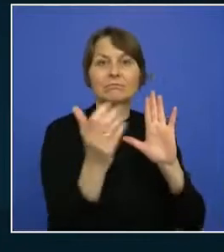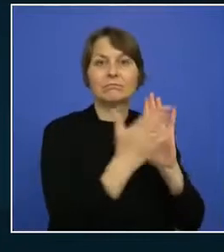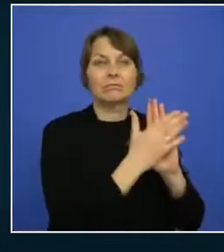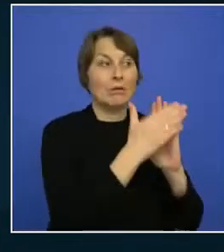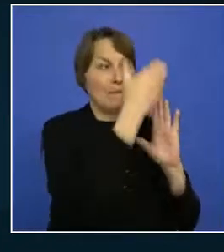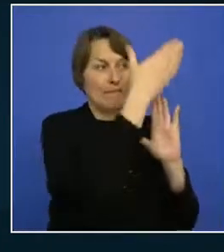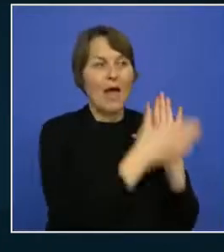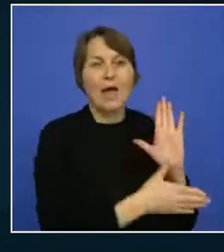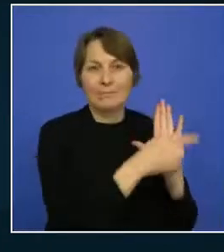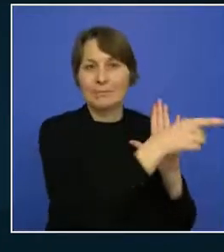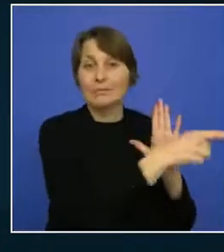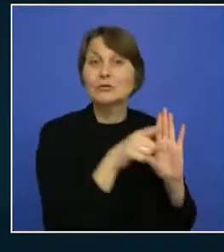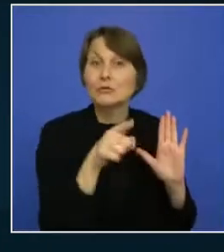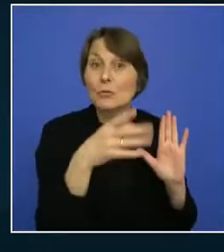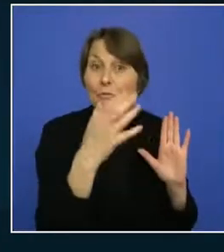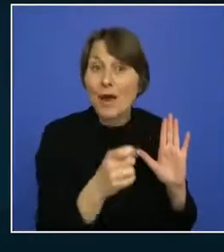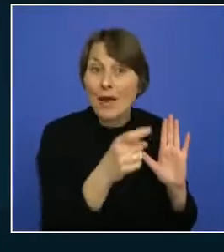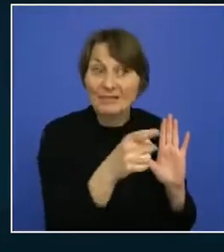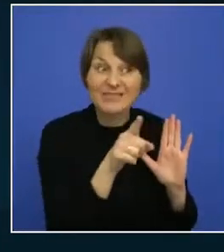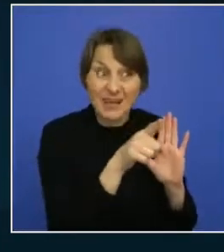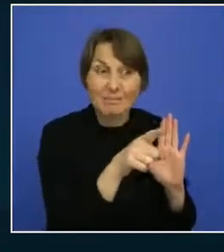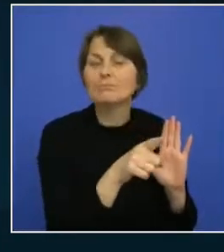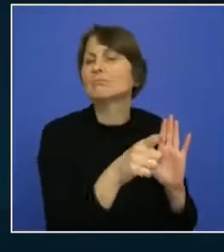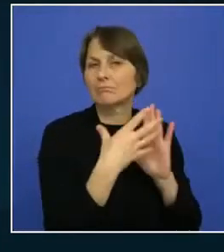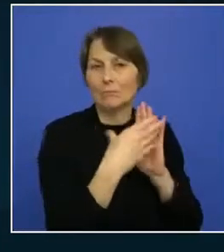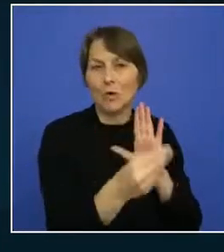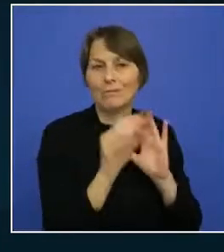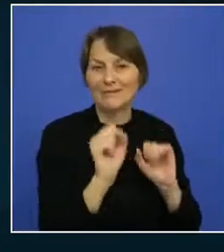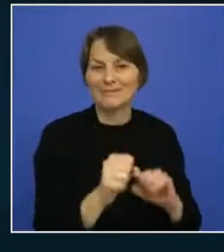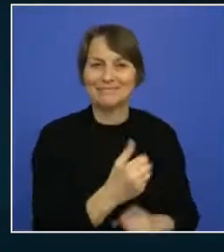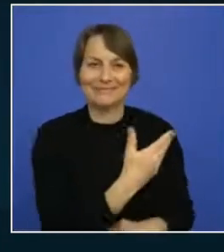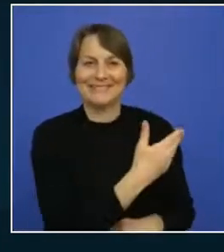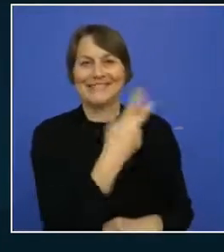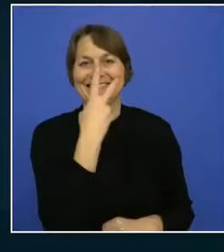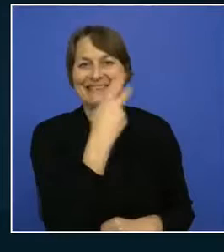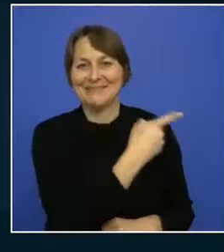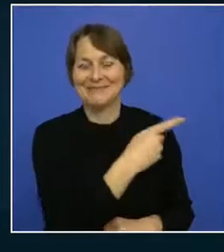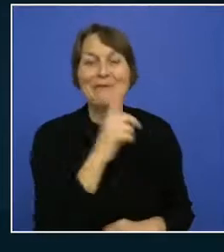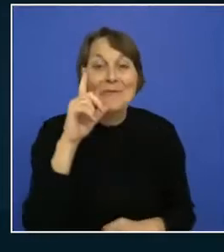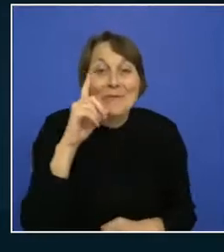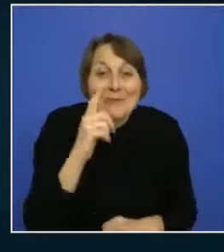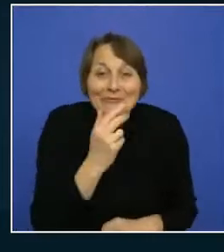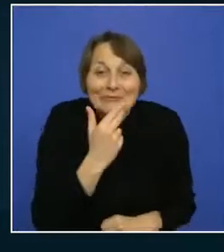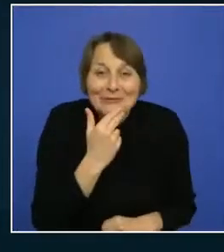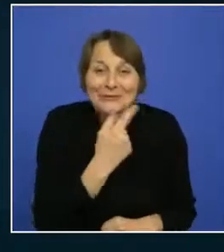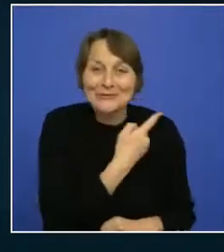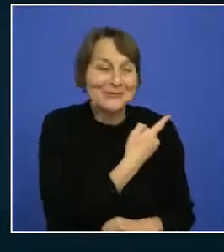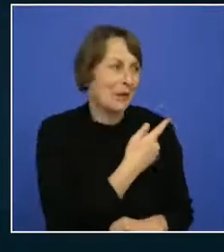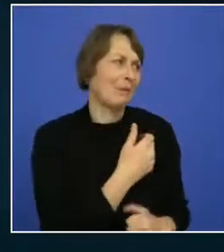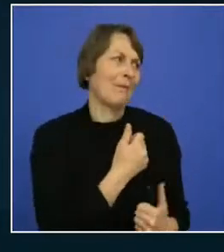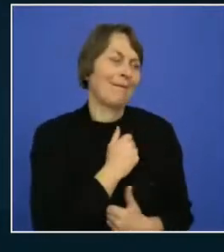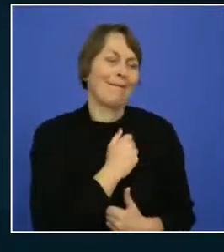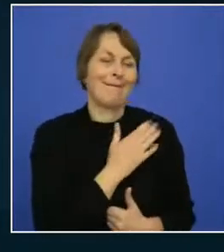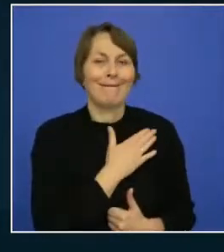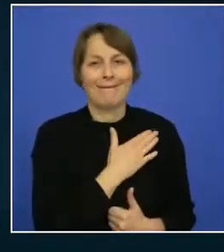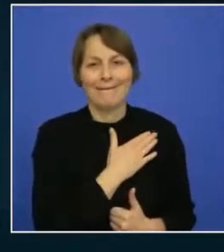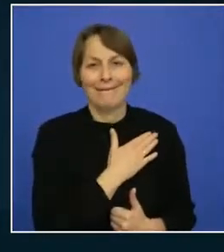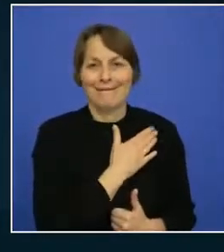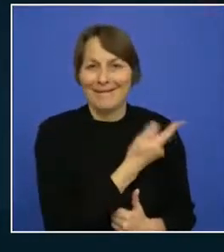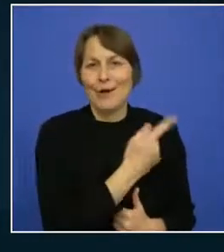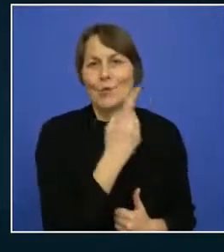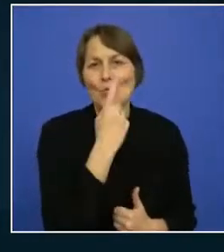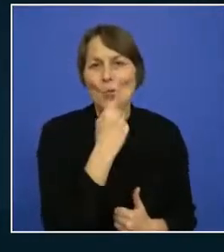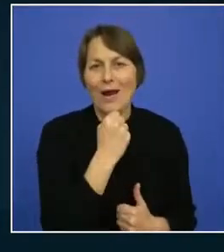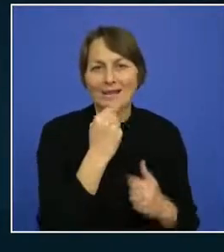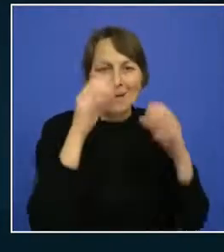solutioning. It's pretty good stuff there. Oh, there he is. Look how cute he is. I'm a big fan of the red panda. There's